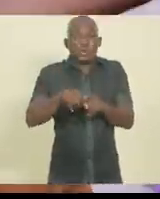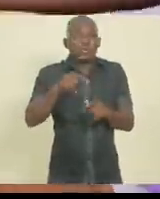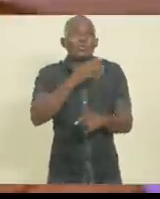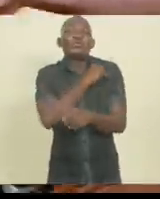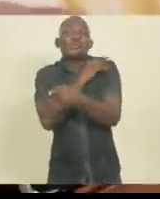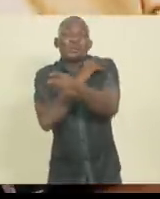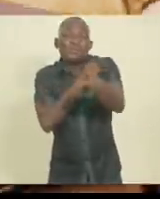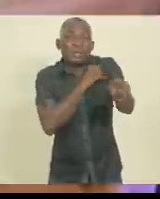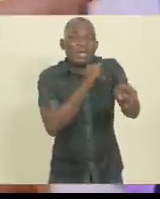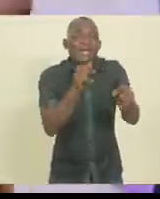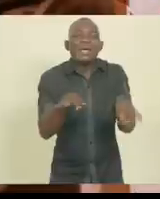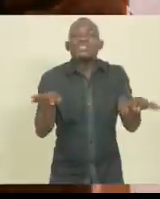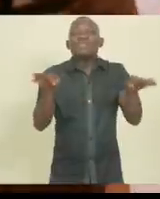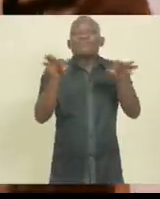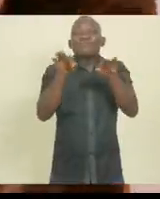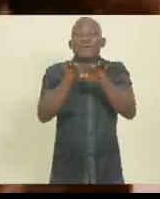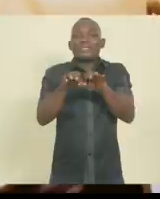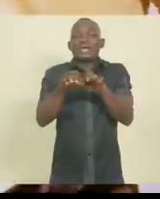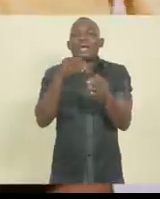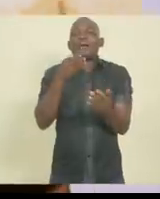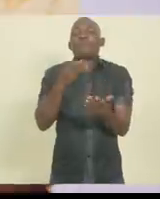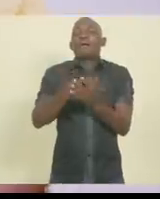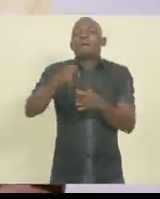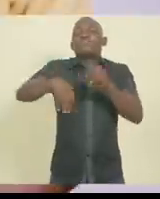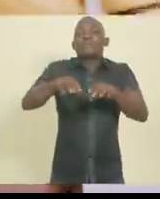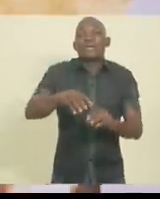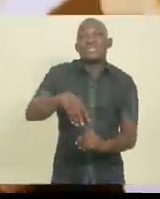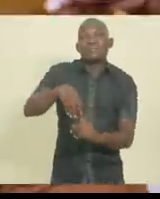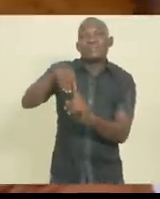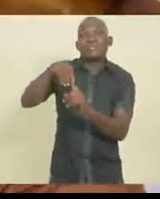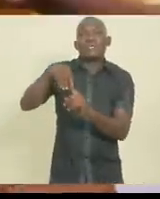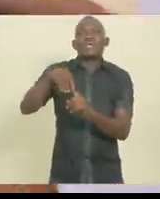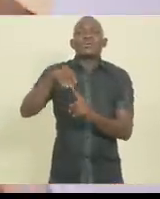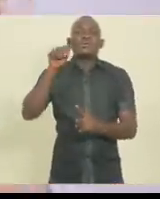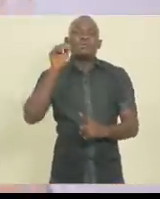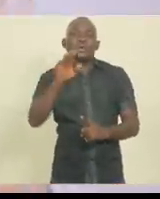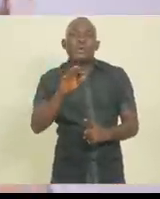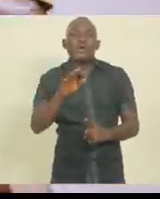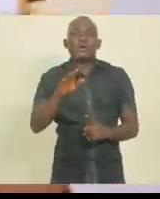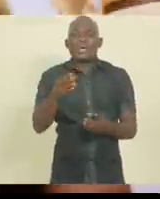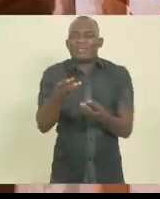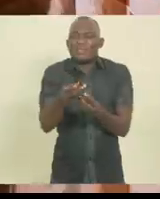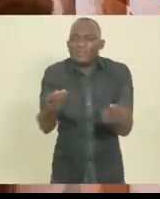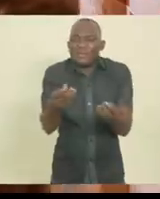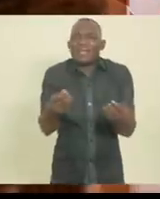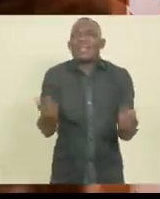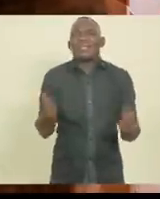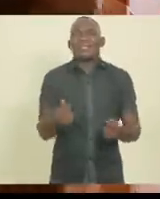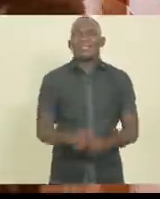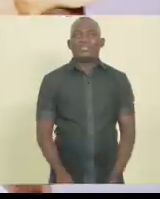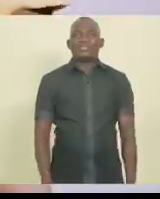remind you of the importance of seed sowing, especially on young and fertile soils like